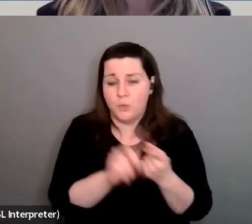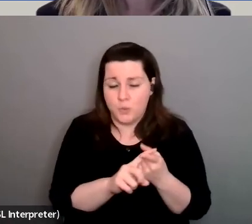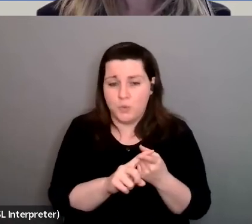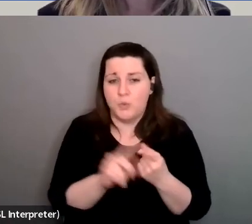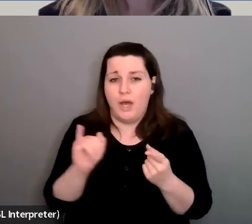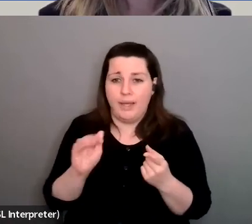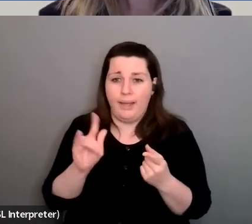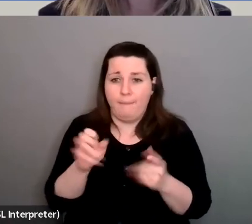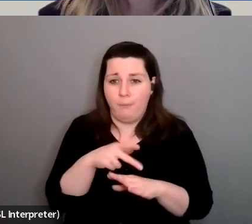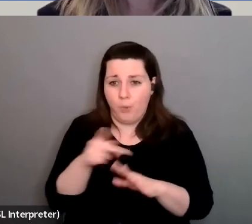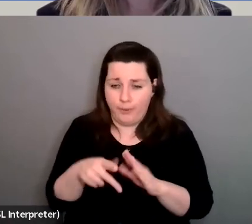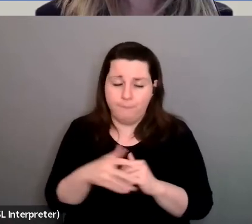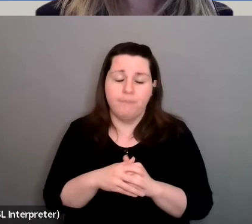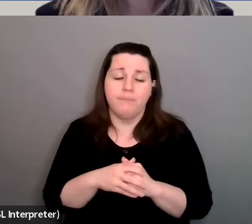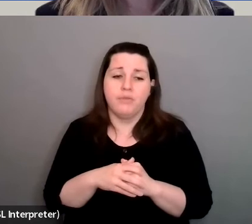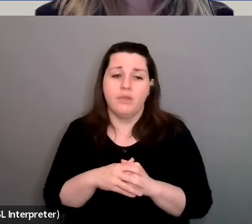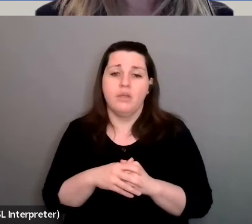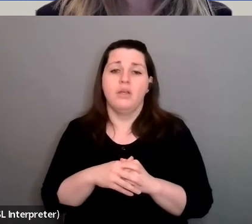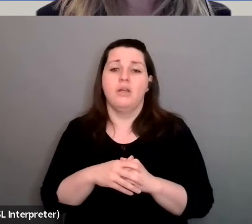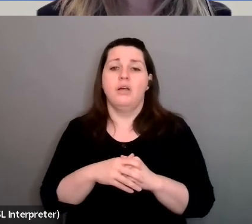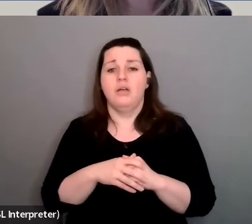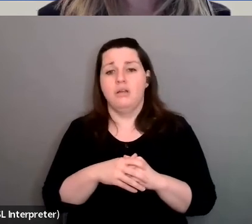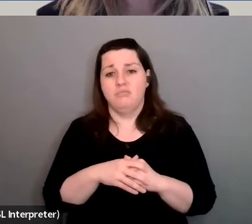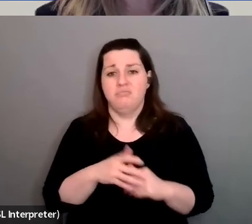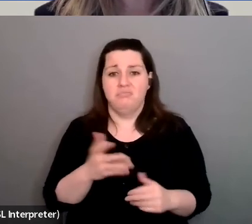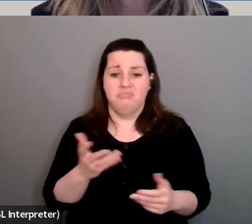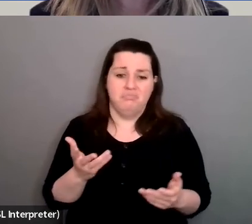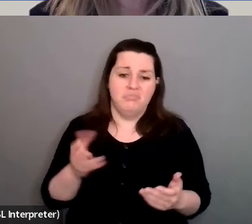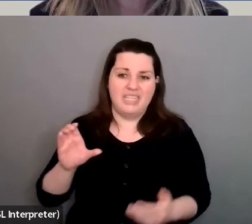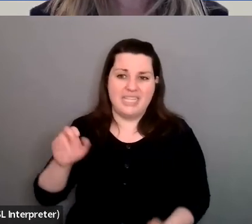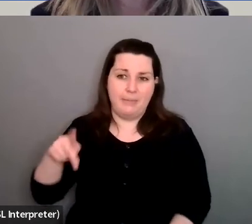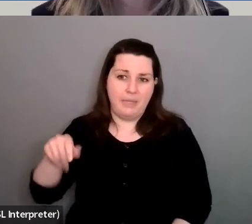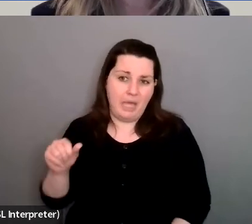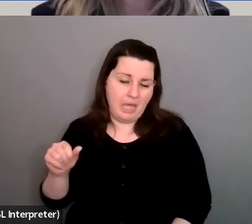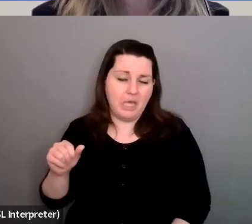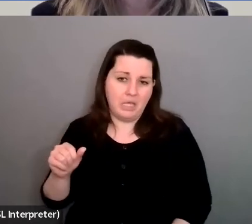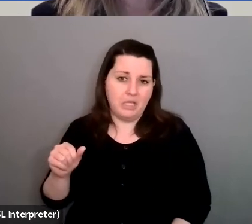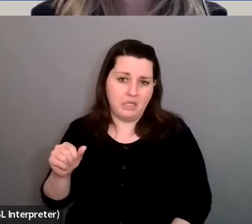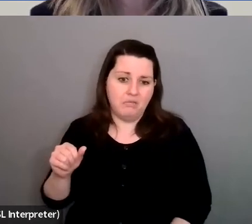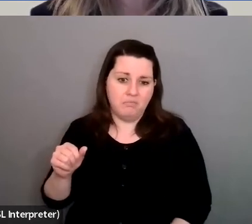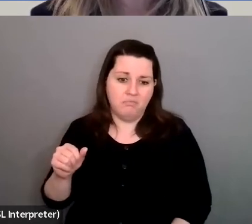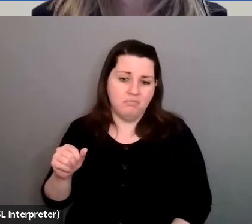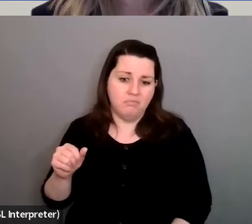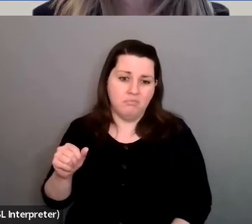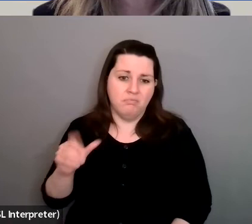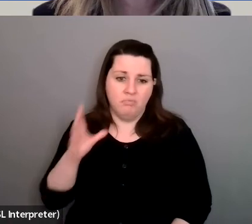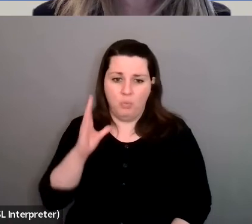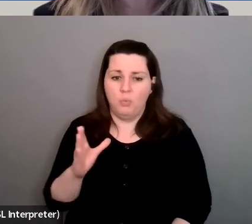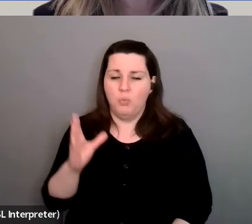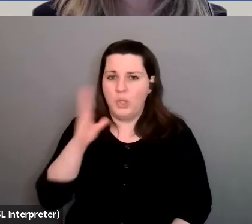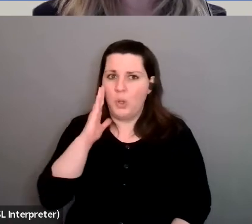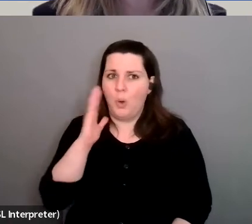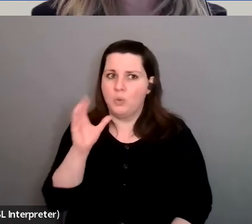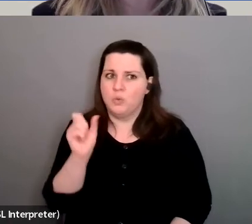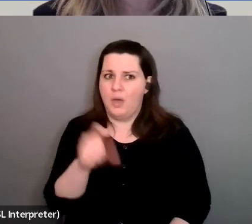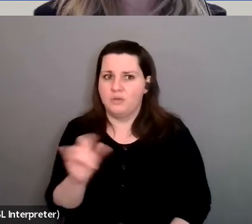program. And generally any CPA that would be doing taxes would know to ask that question as